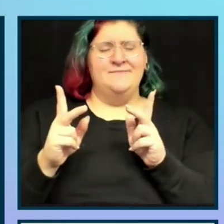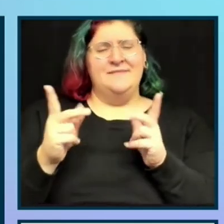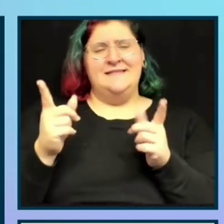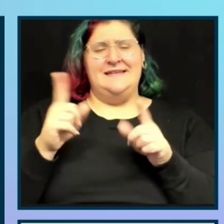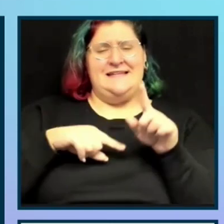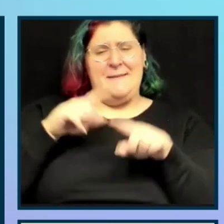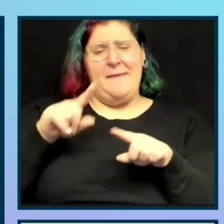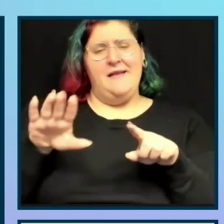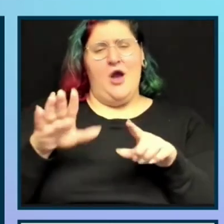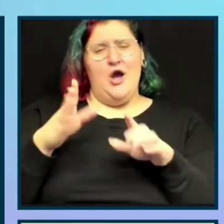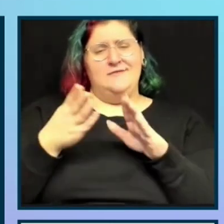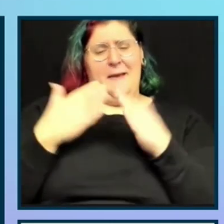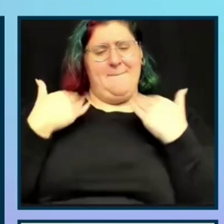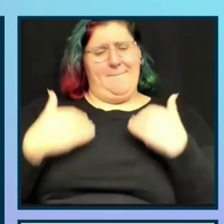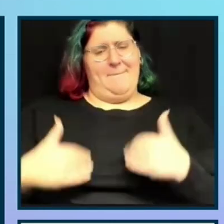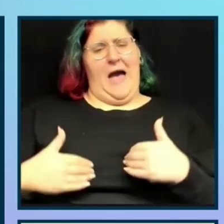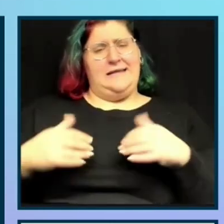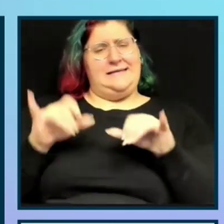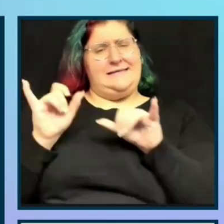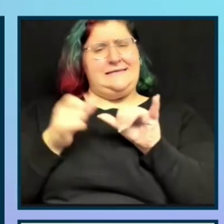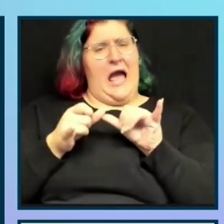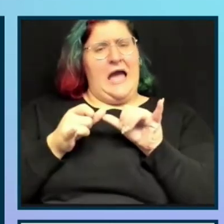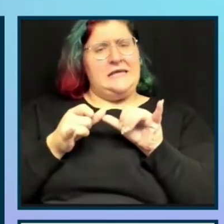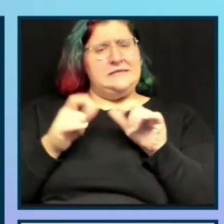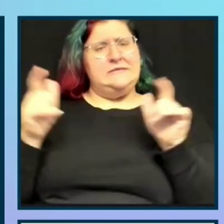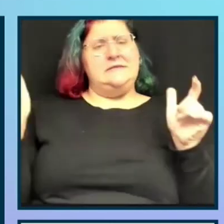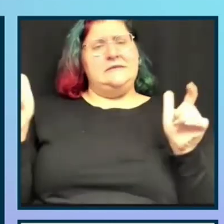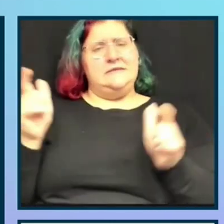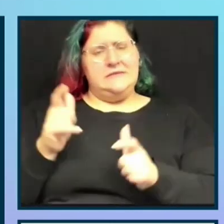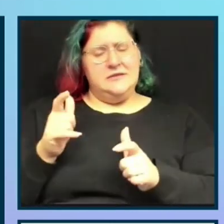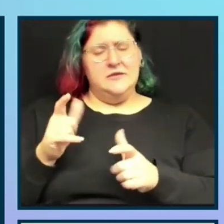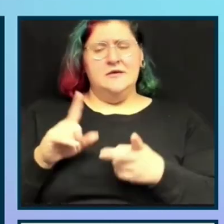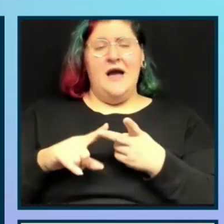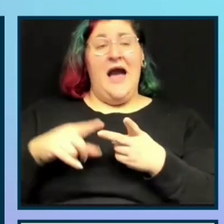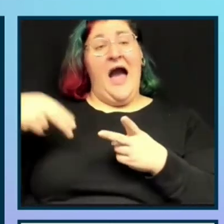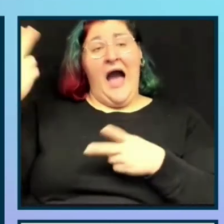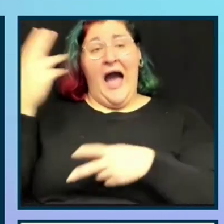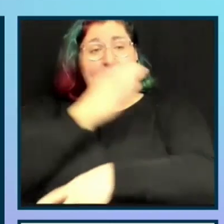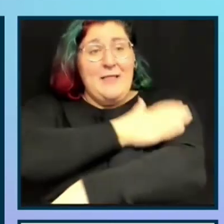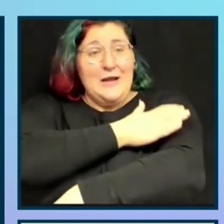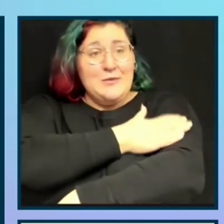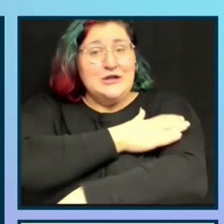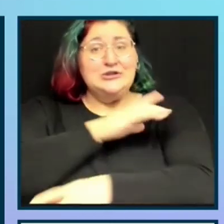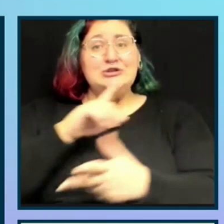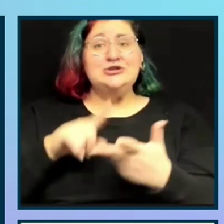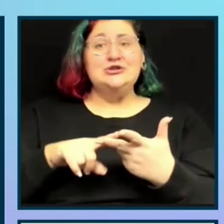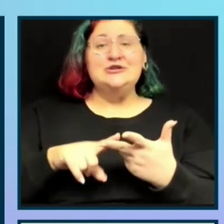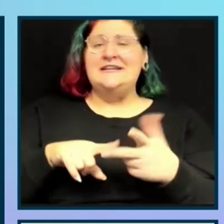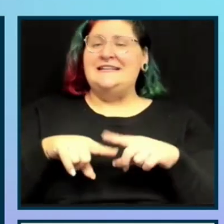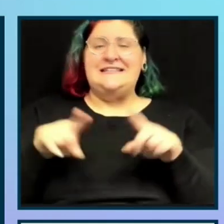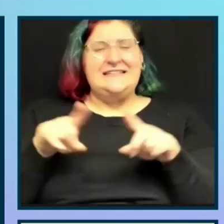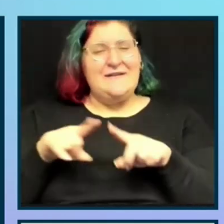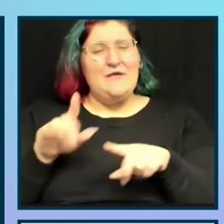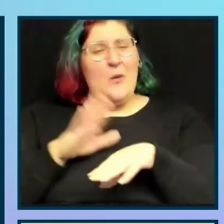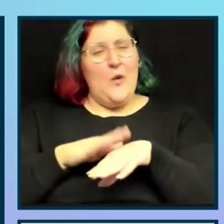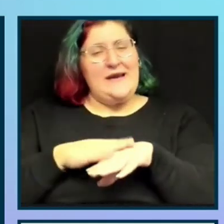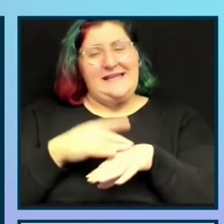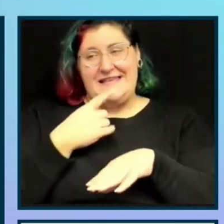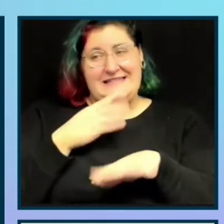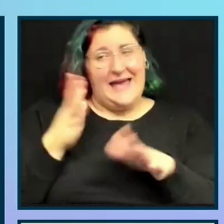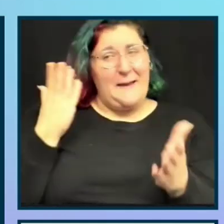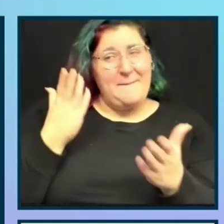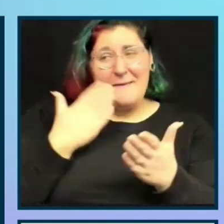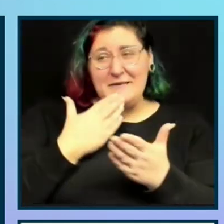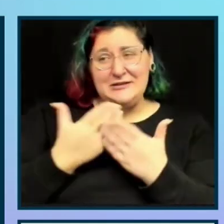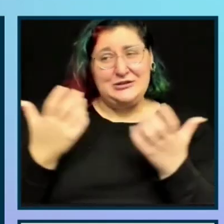different heart trouble, high blood pressure, different warnings that tell you maybe to be careful not to go on this ride,